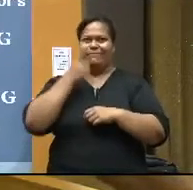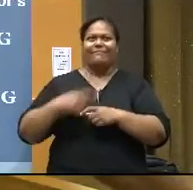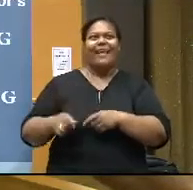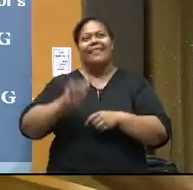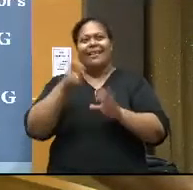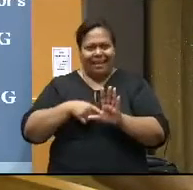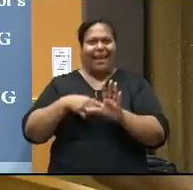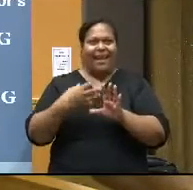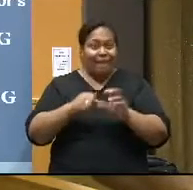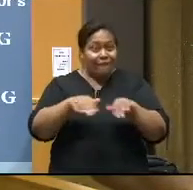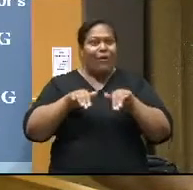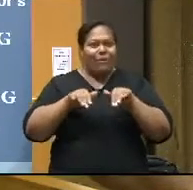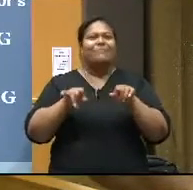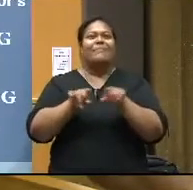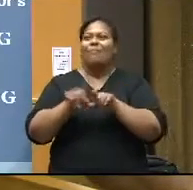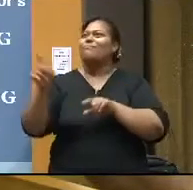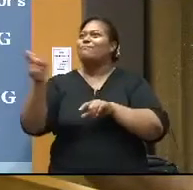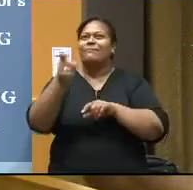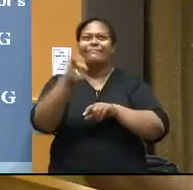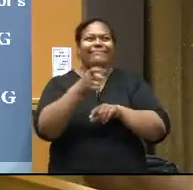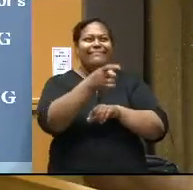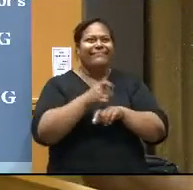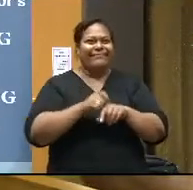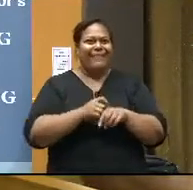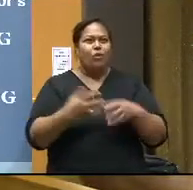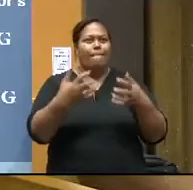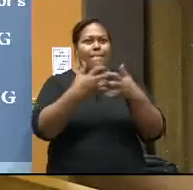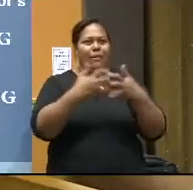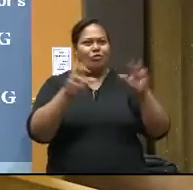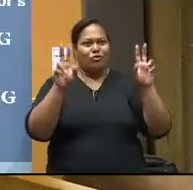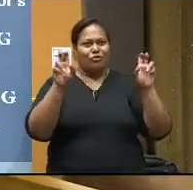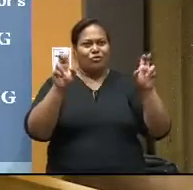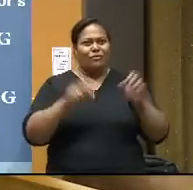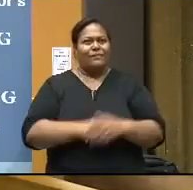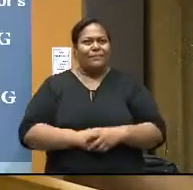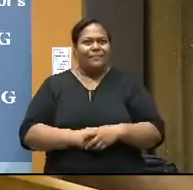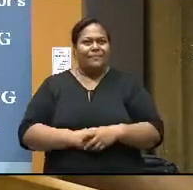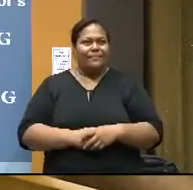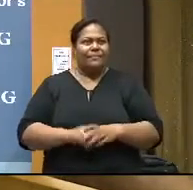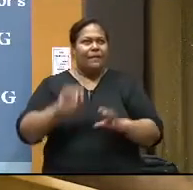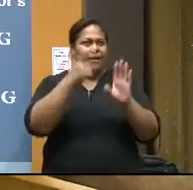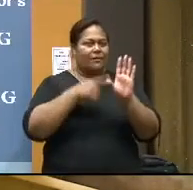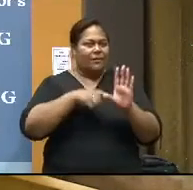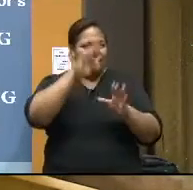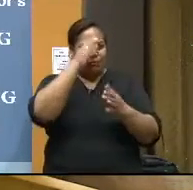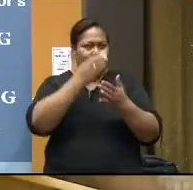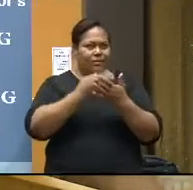concerned about the losses they incurred by sending their students who did not succeed.